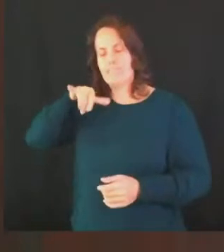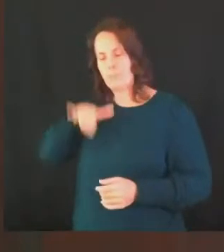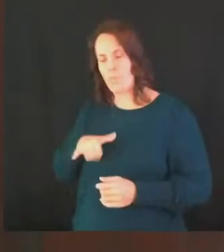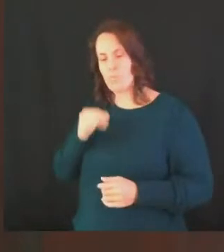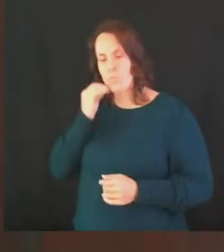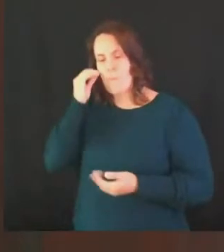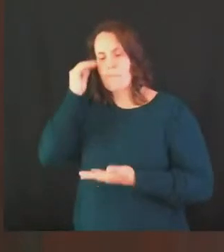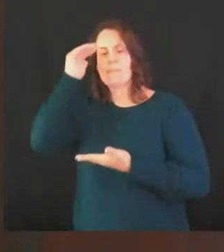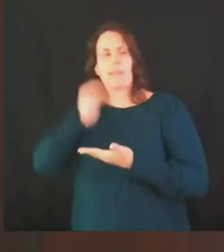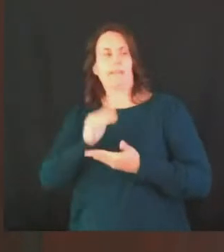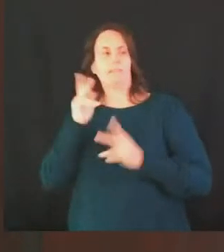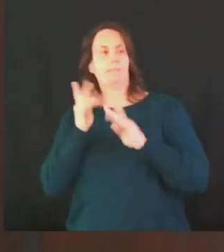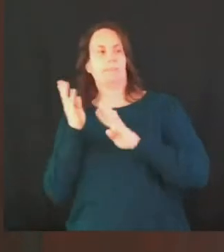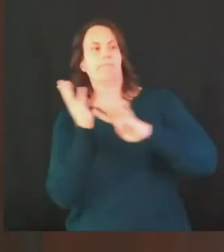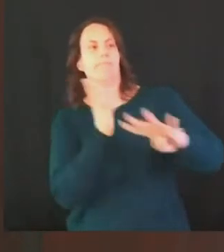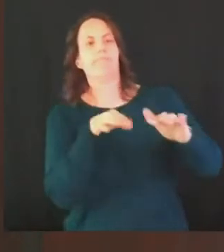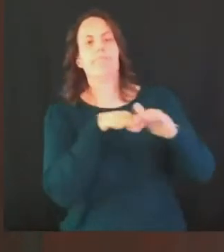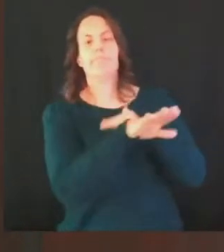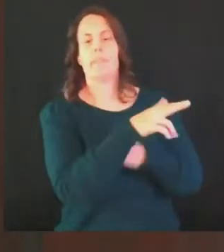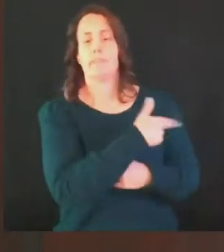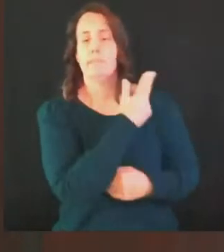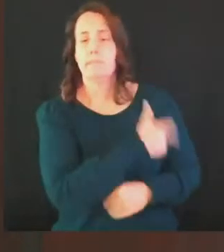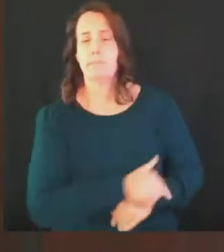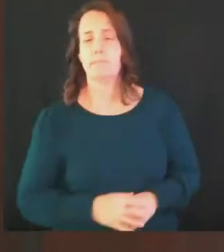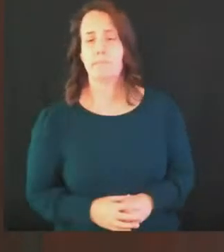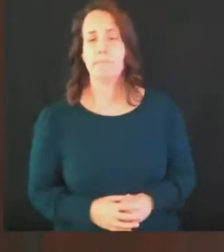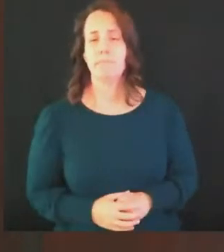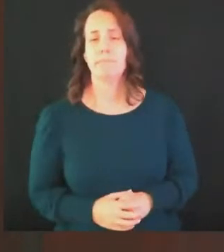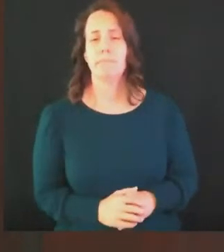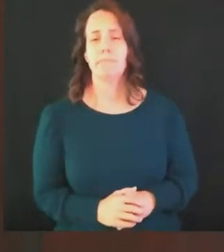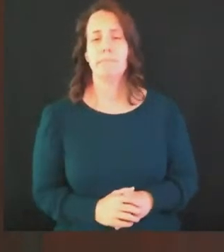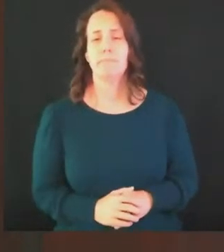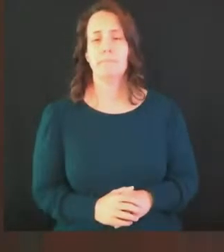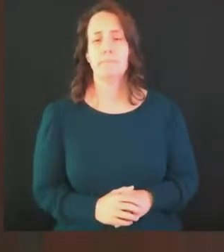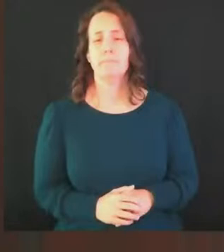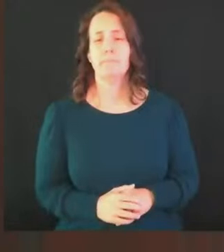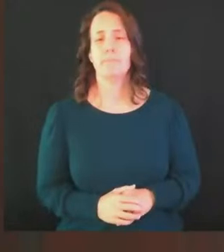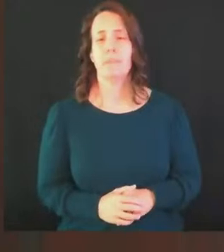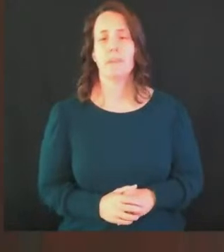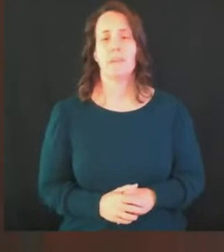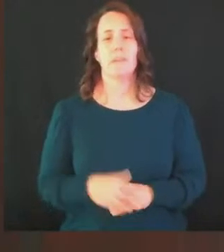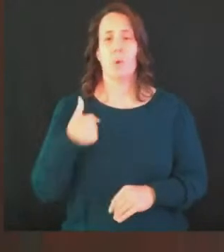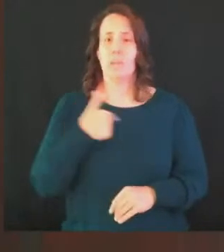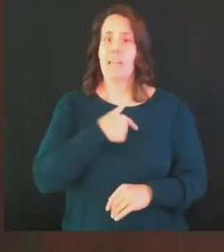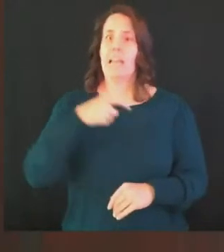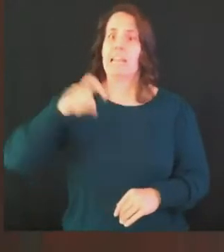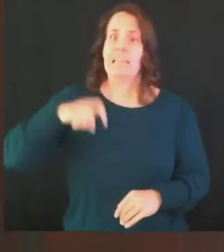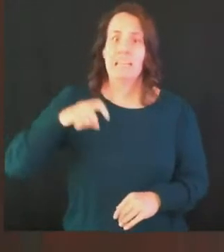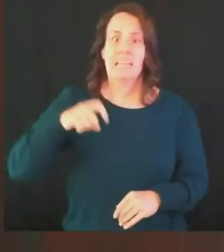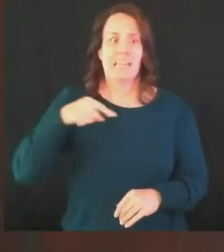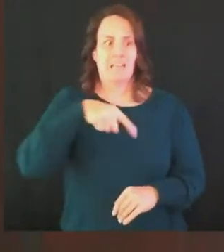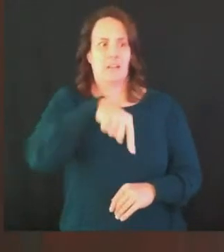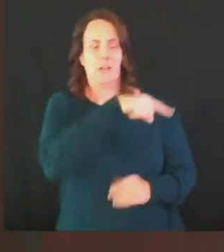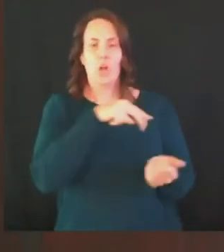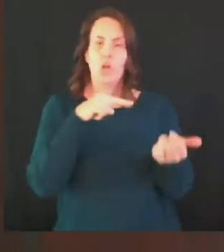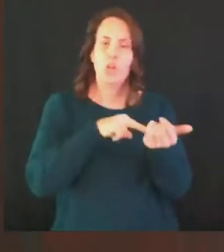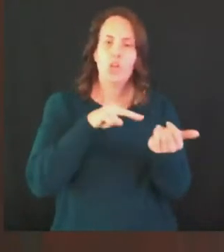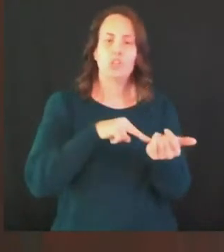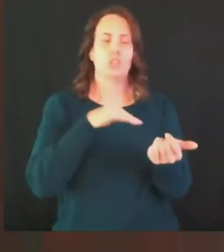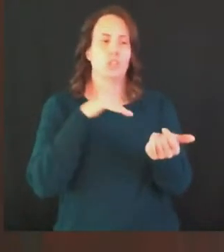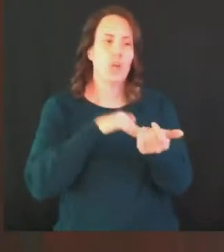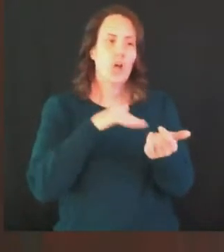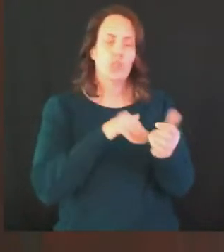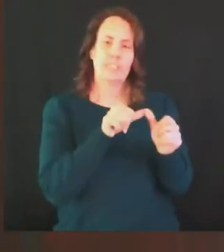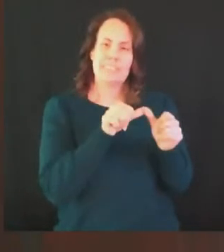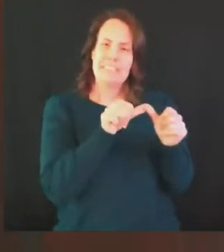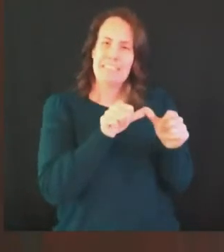our frontline healthcare workers, because we need these folks to stay healthy so that they can continue to do their important